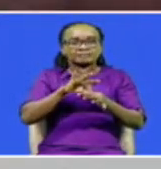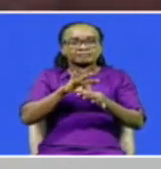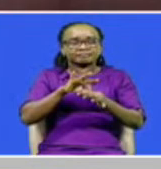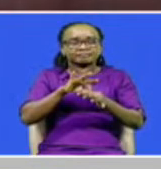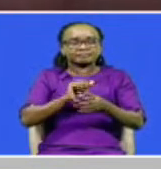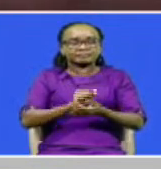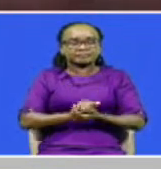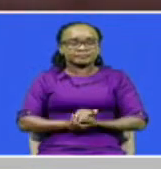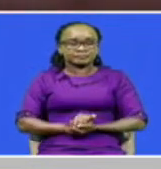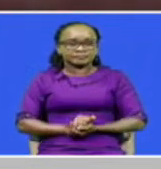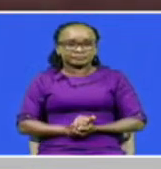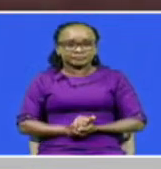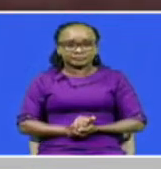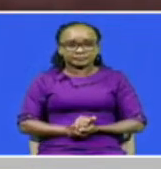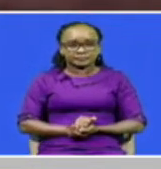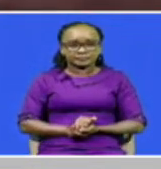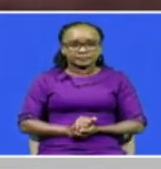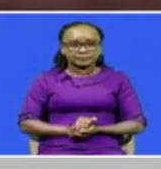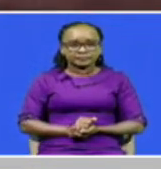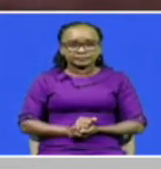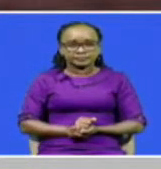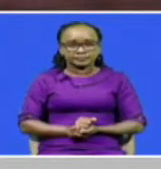Tinina, KTN News.